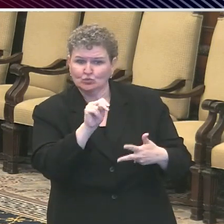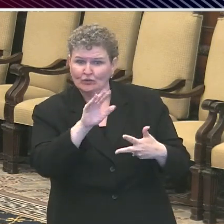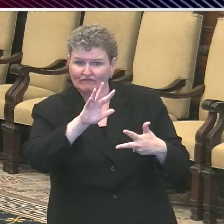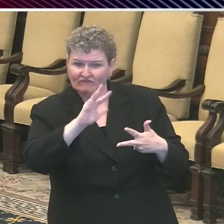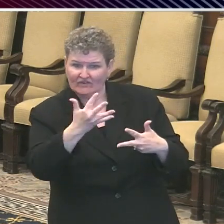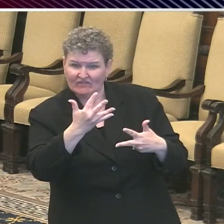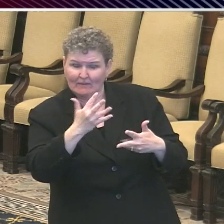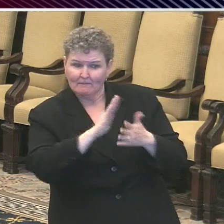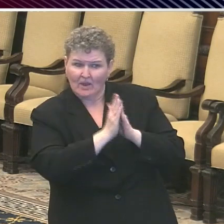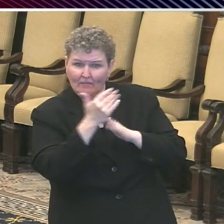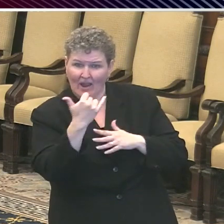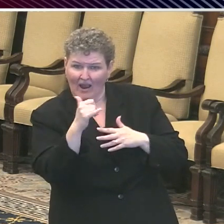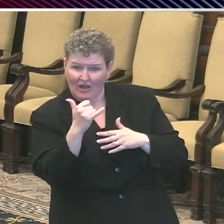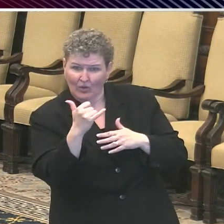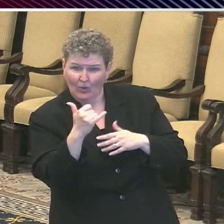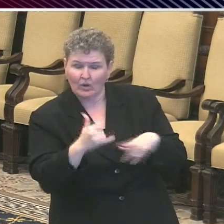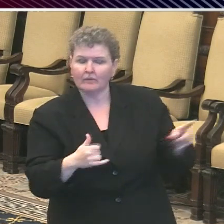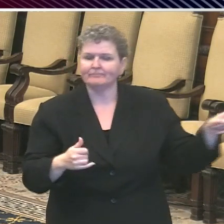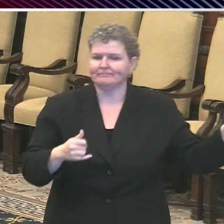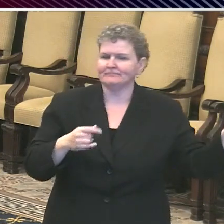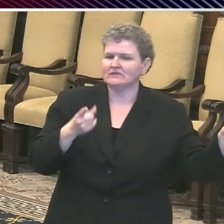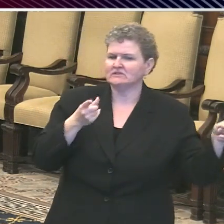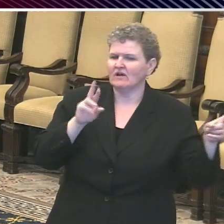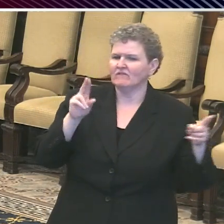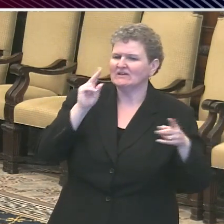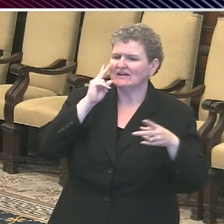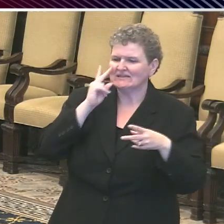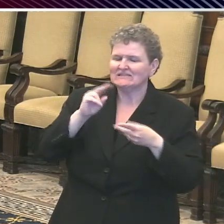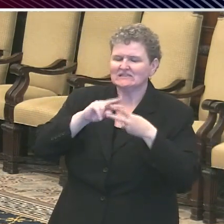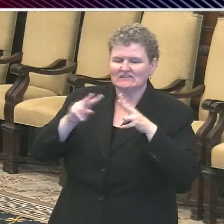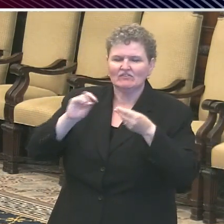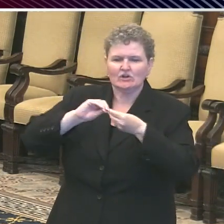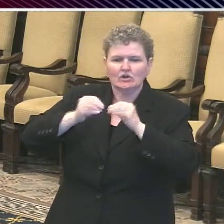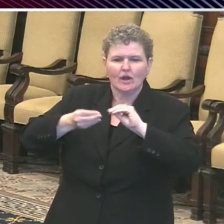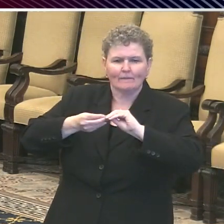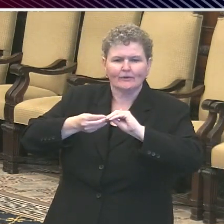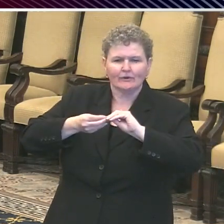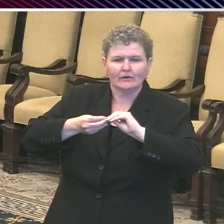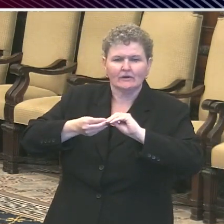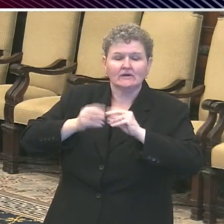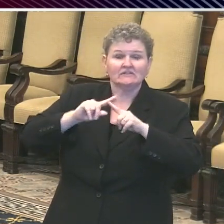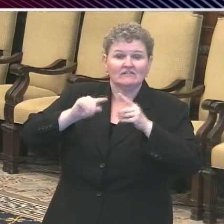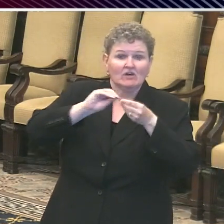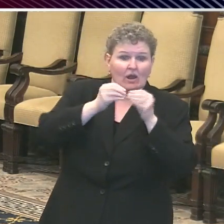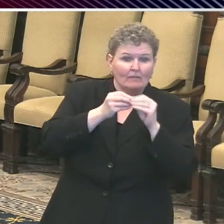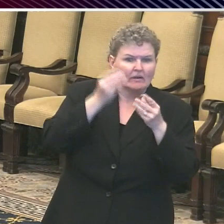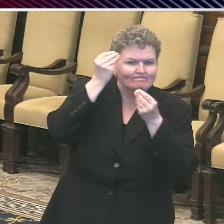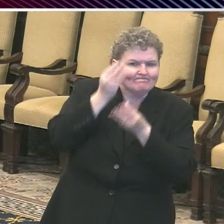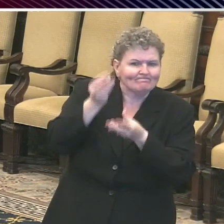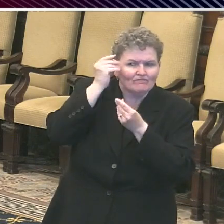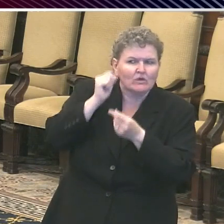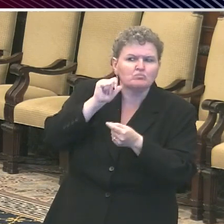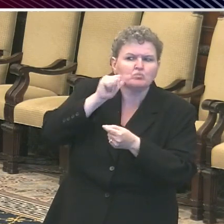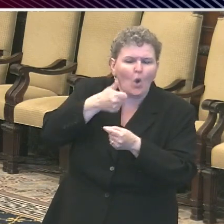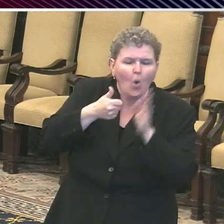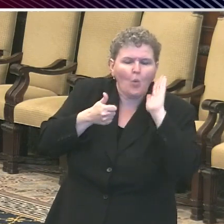additional metrics that we are looking at and that we'll be looking at, and we're going to present those metrics tomorrow. And we will not set specific targets